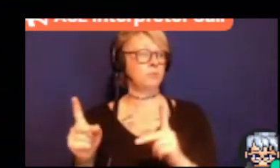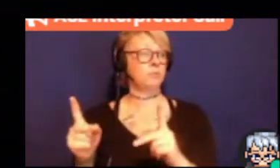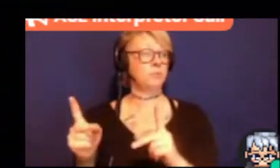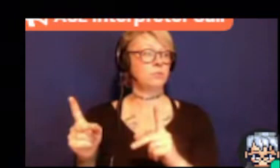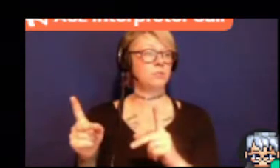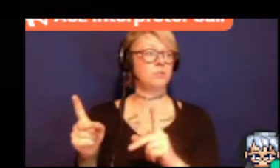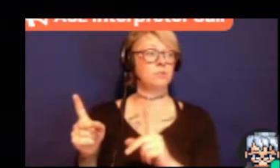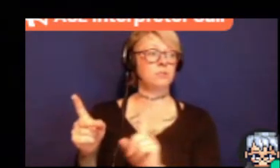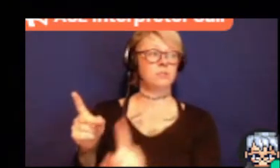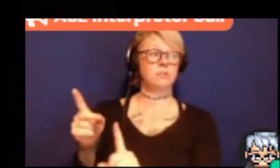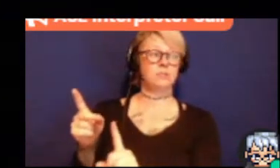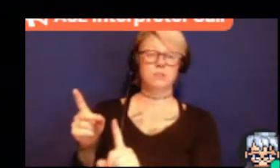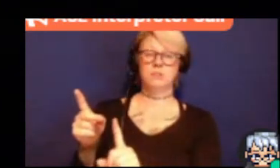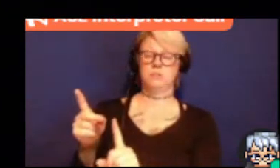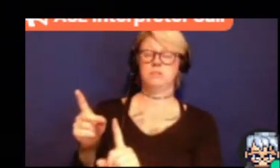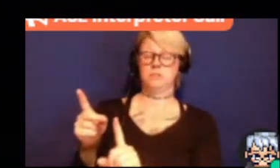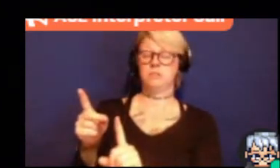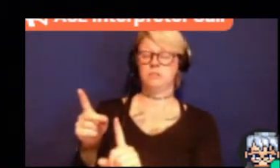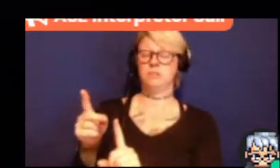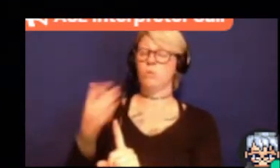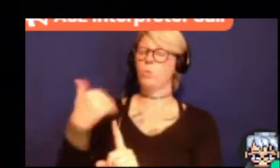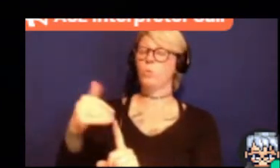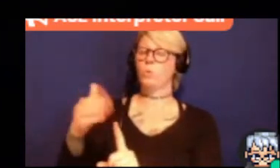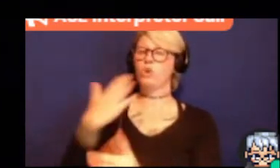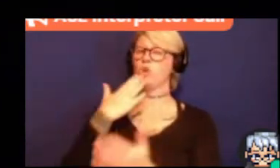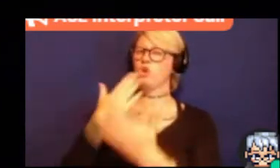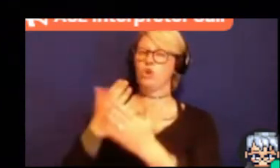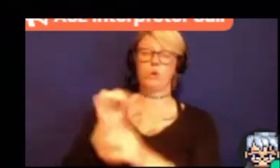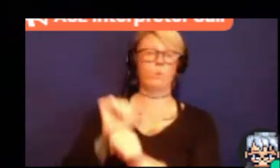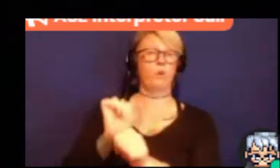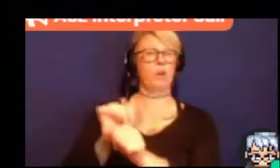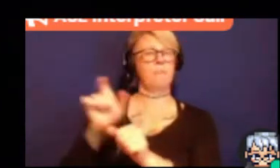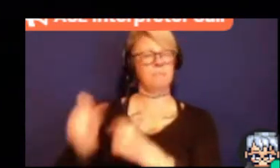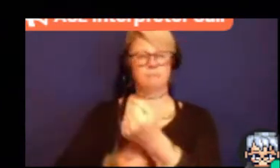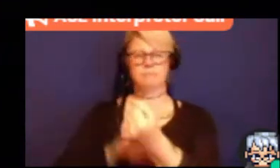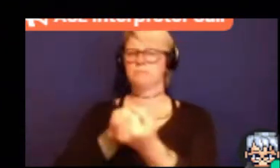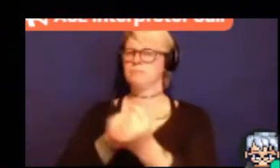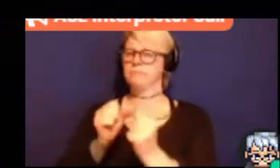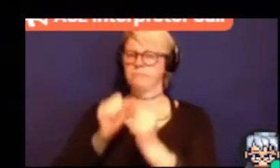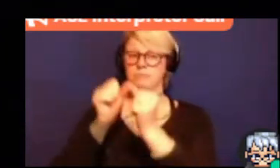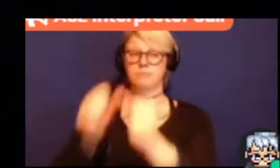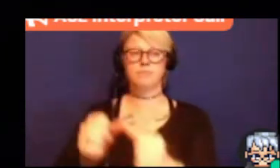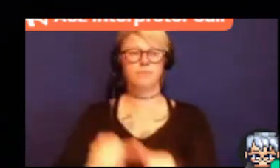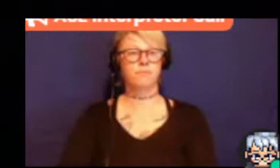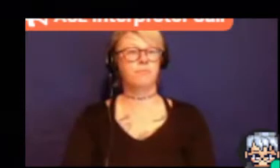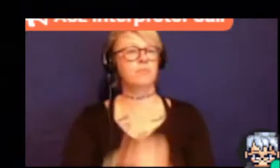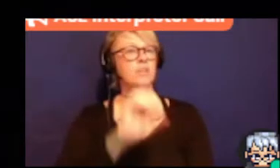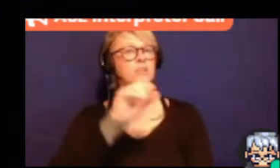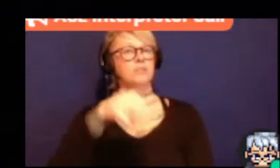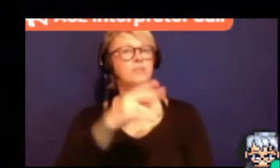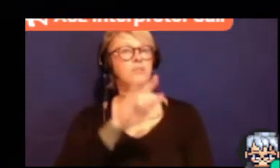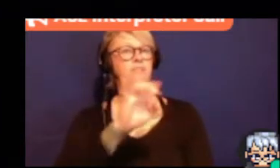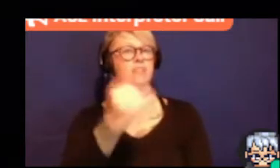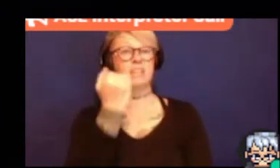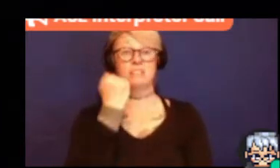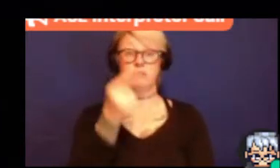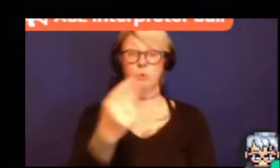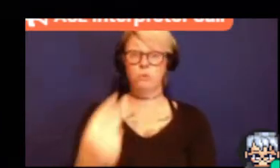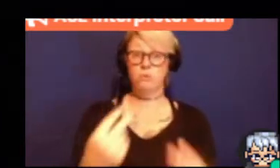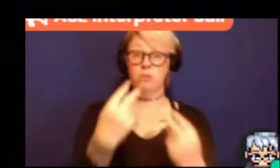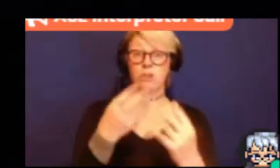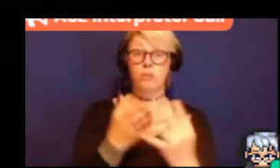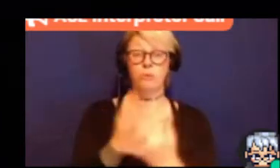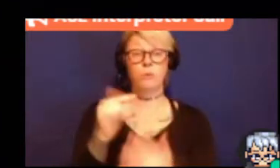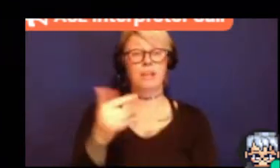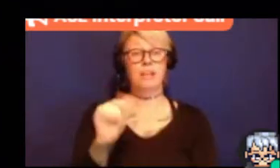check out their work, it's an amazing organization to support. If you're watching via Gather, please take a minute to share